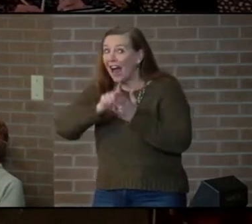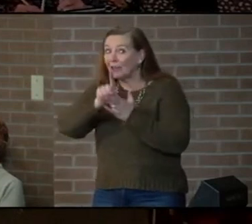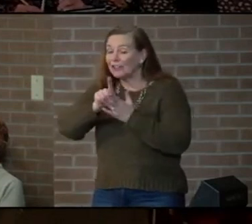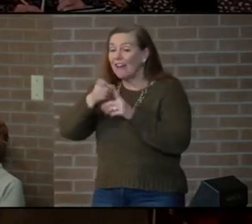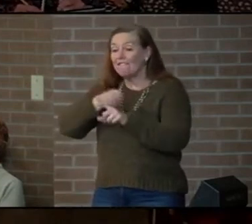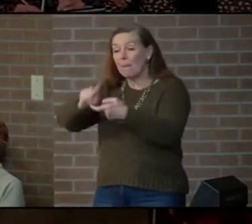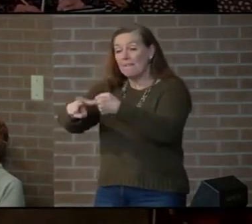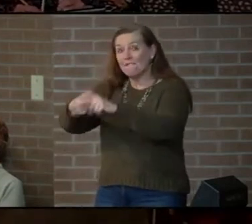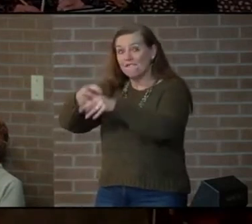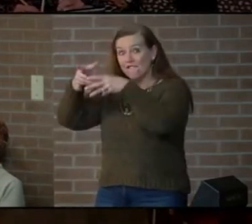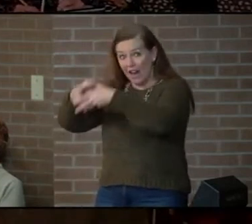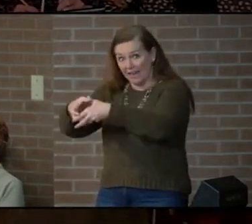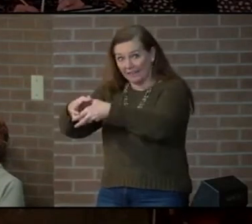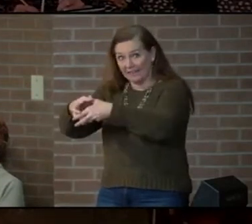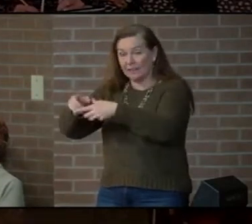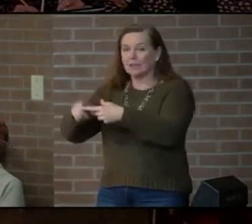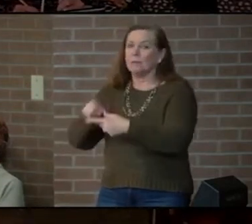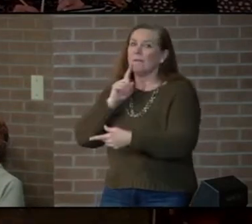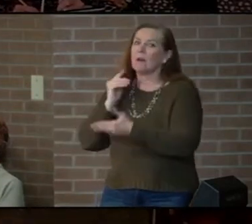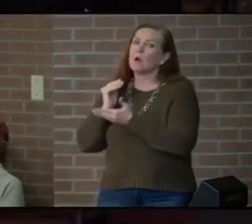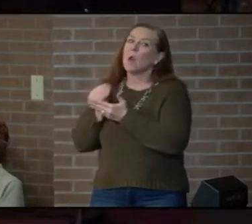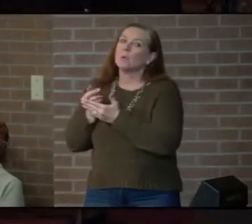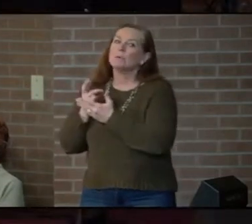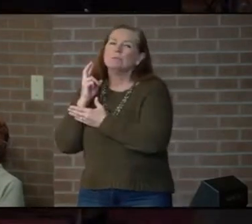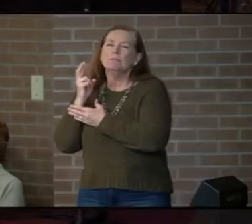to consider someone a very close friend.